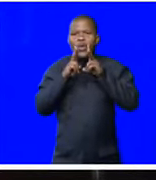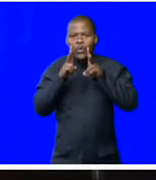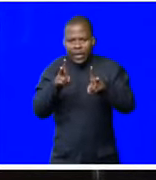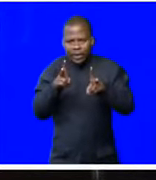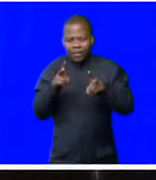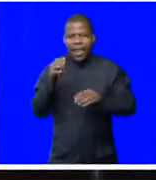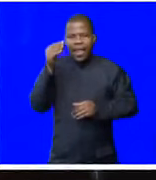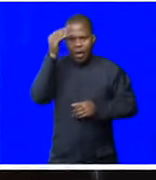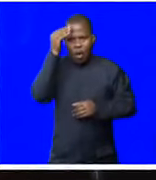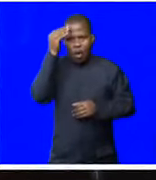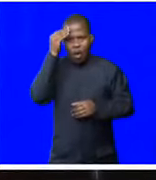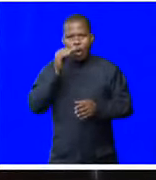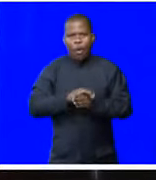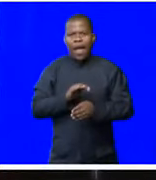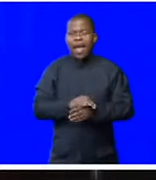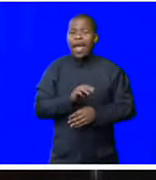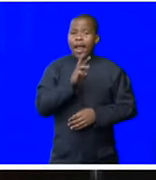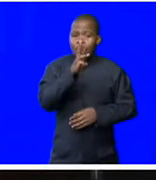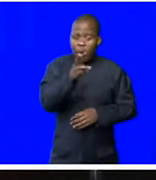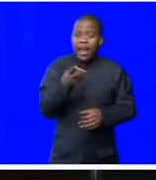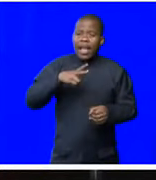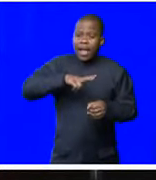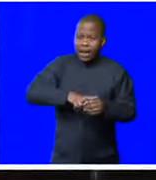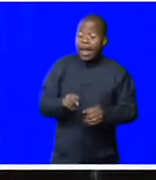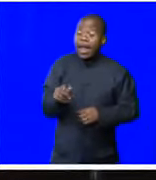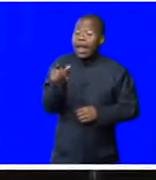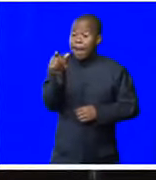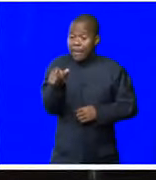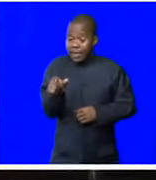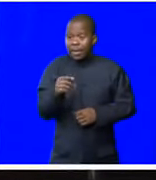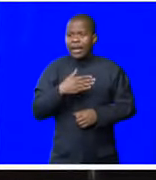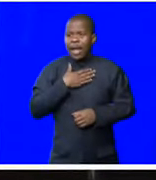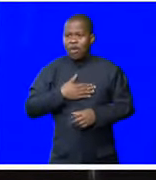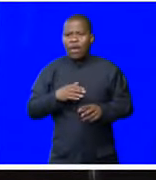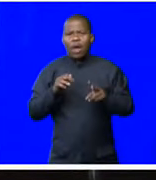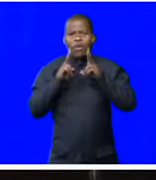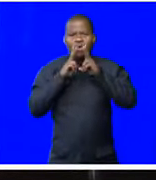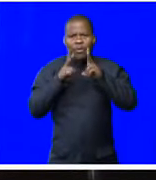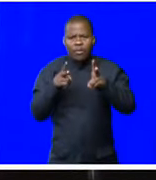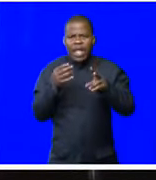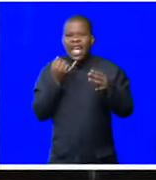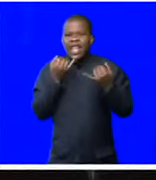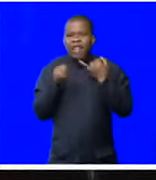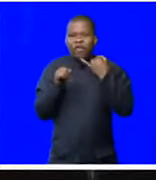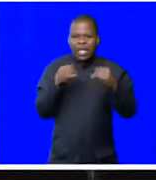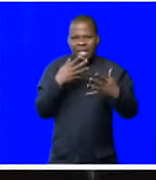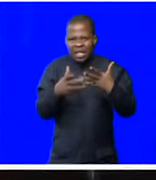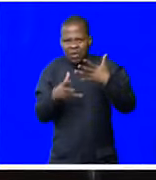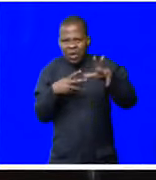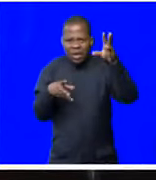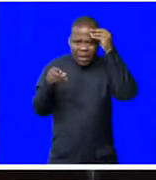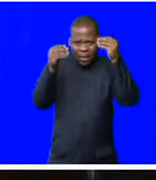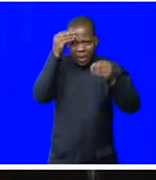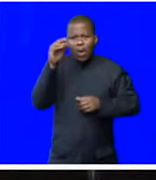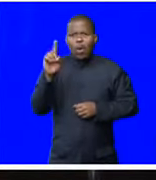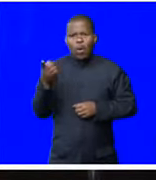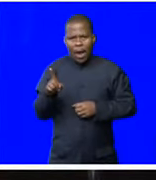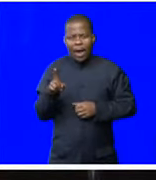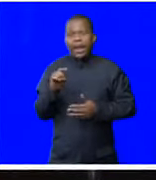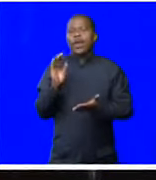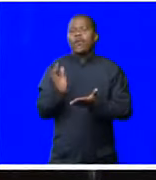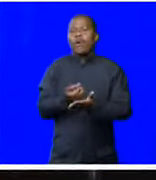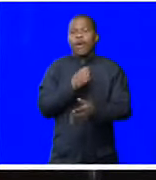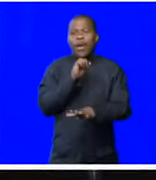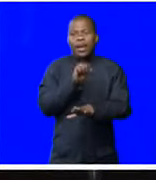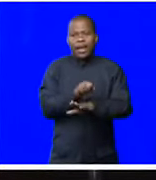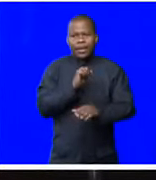will realize that when someone makes a travel decision, they obviously will want to experience more than one country. So it is in that